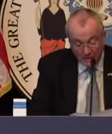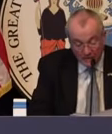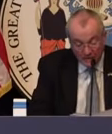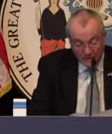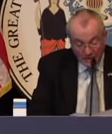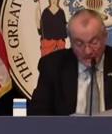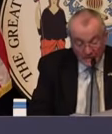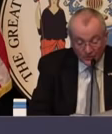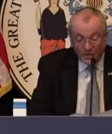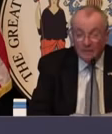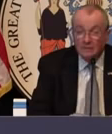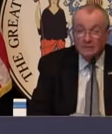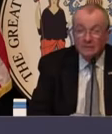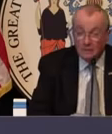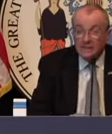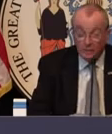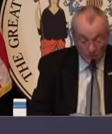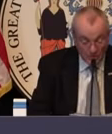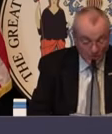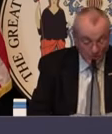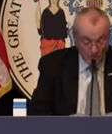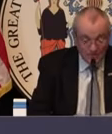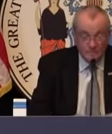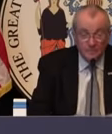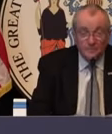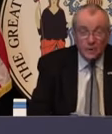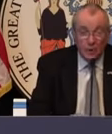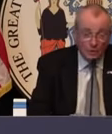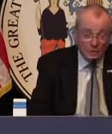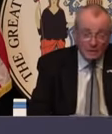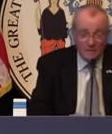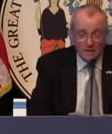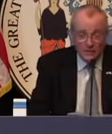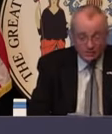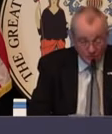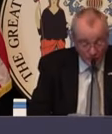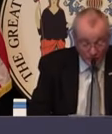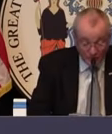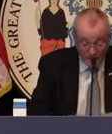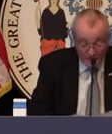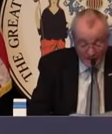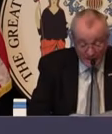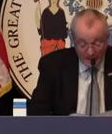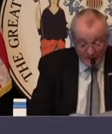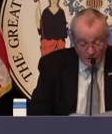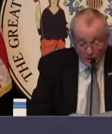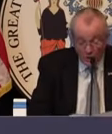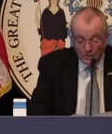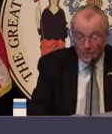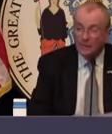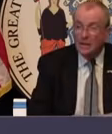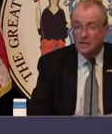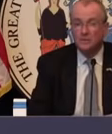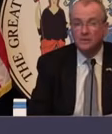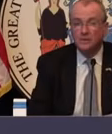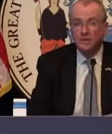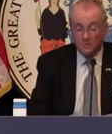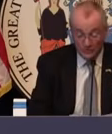that we've needed to see to begin our restart. All the key metrics, as you can see, new and